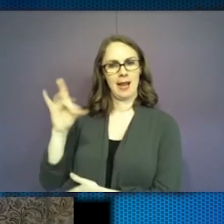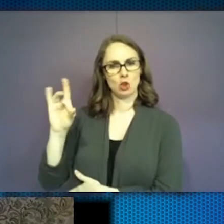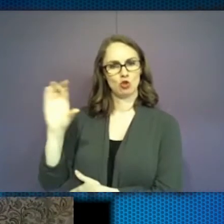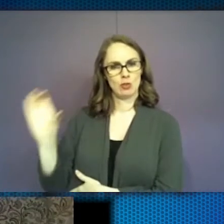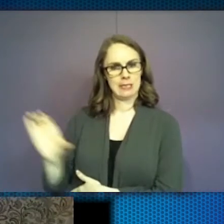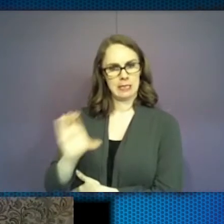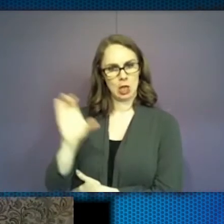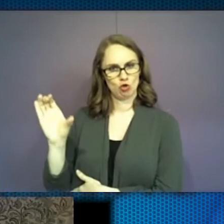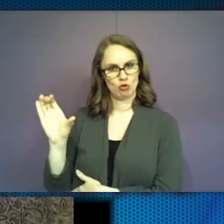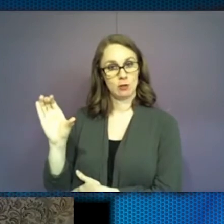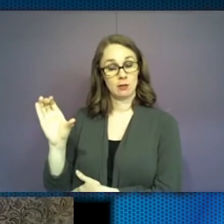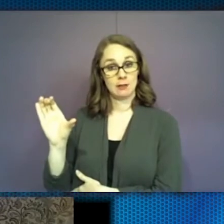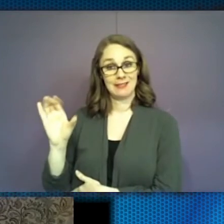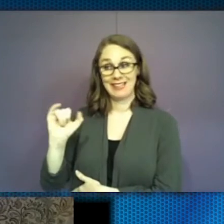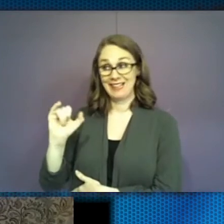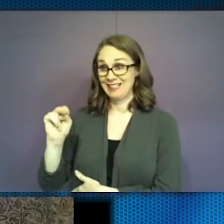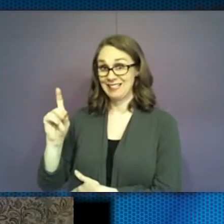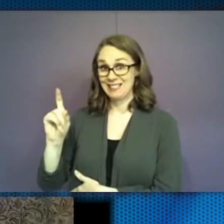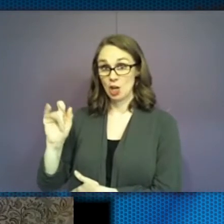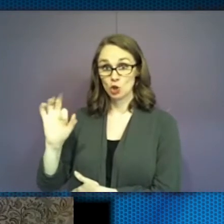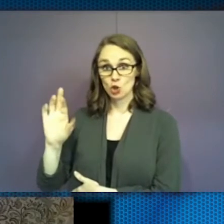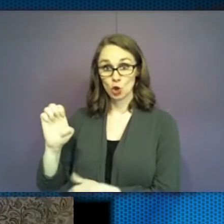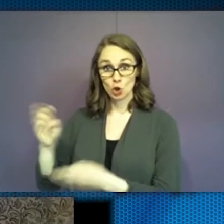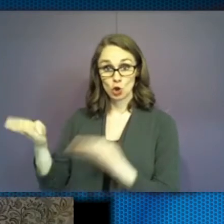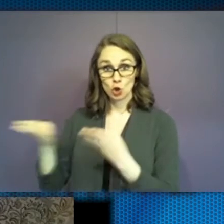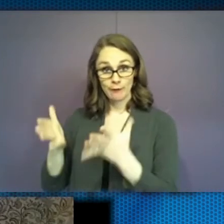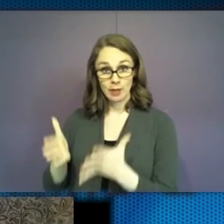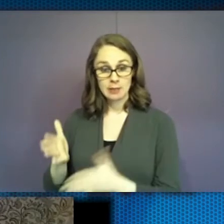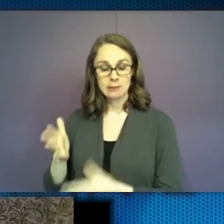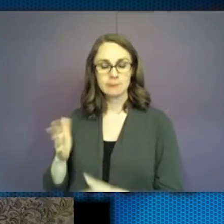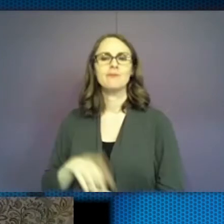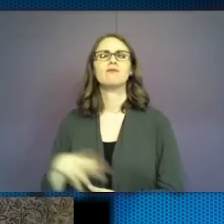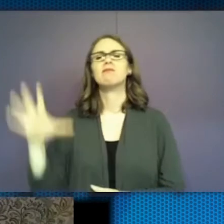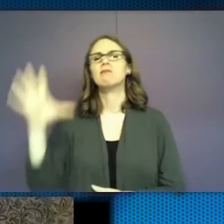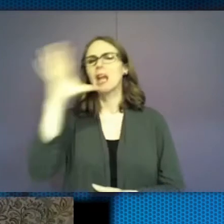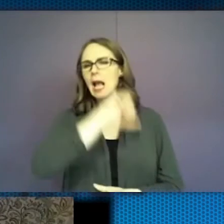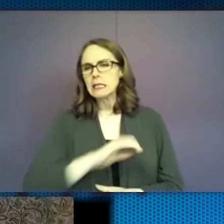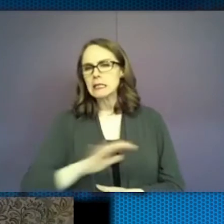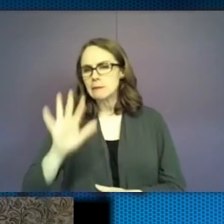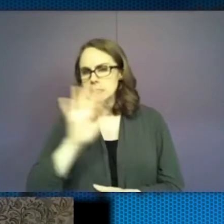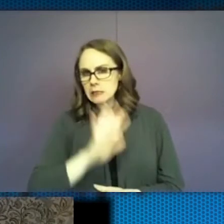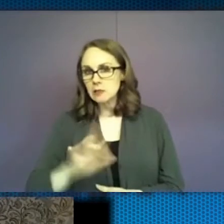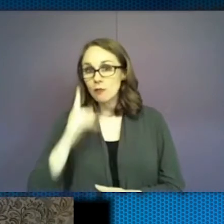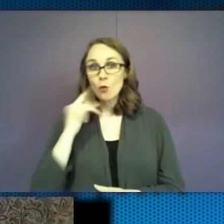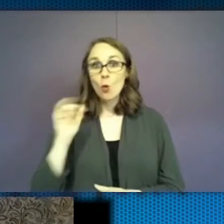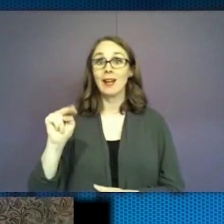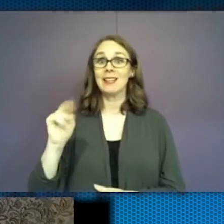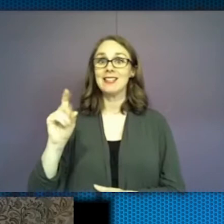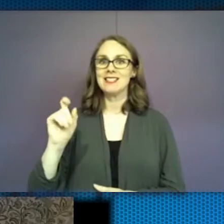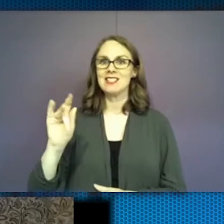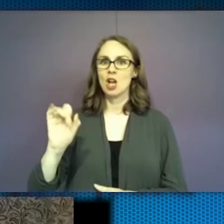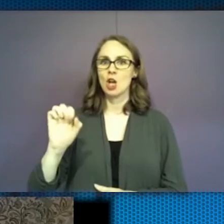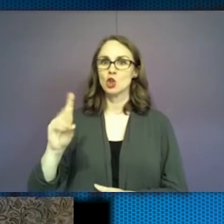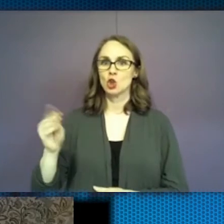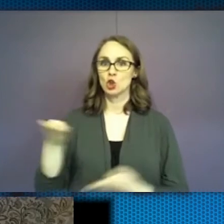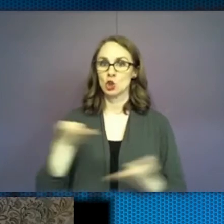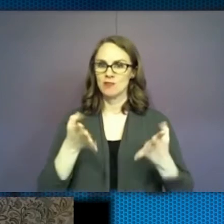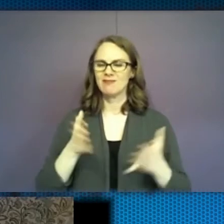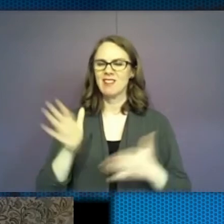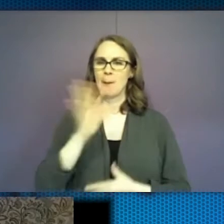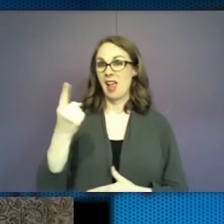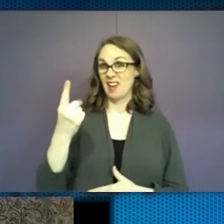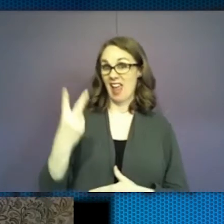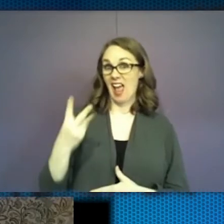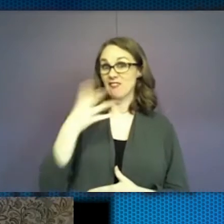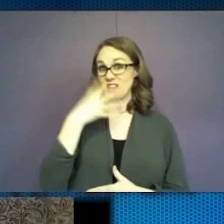century were indentured servants? The overall estimates for indentured servitude are somewhere between half of